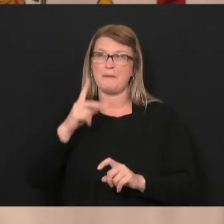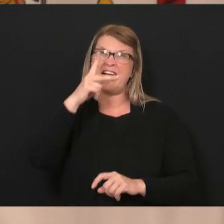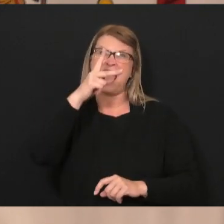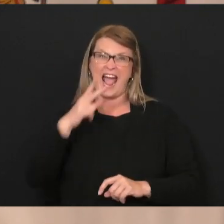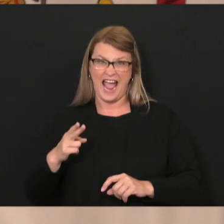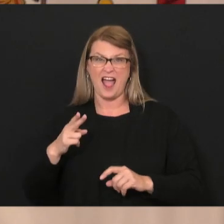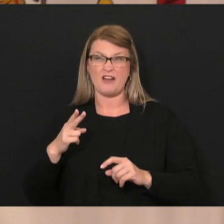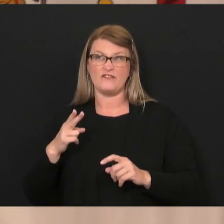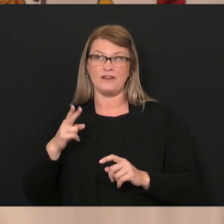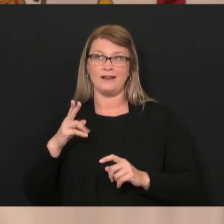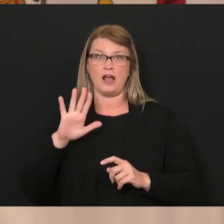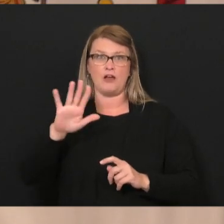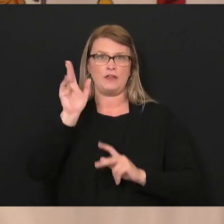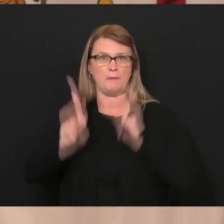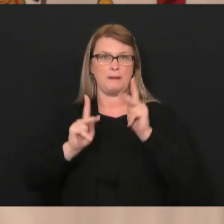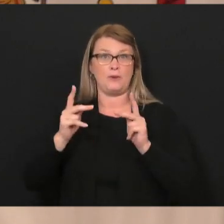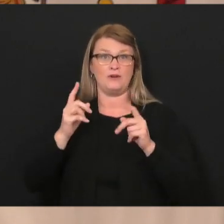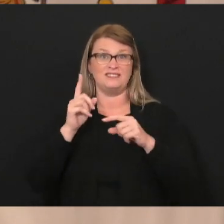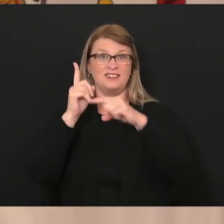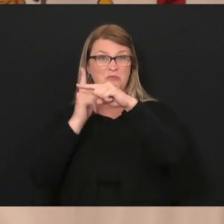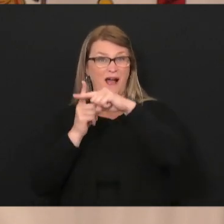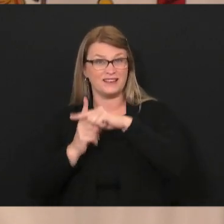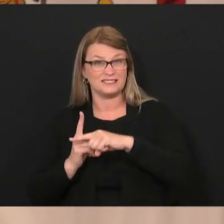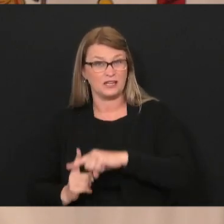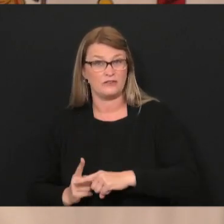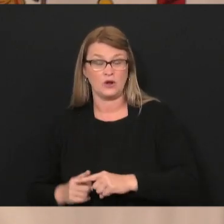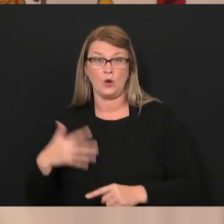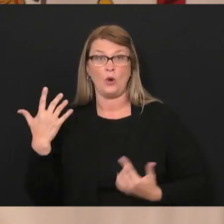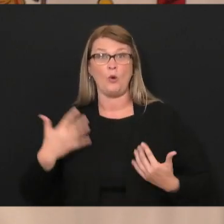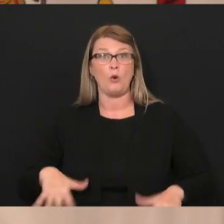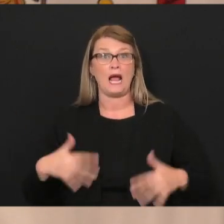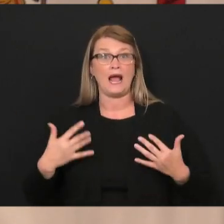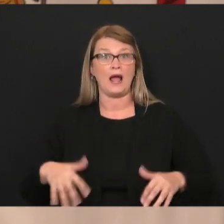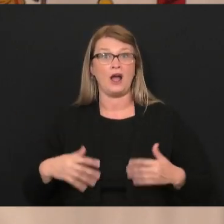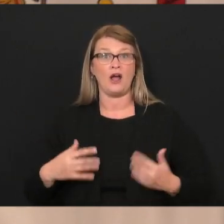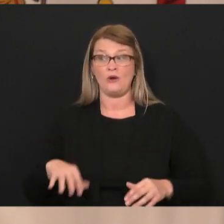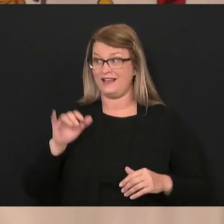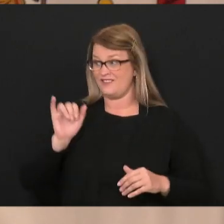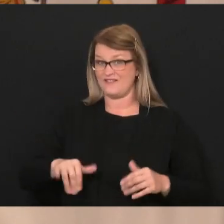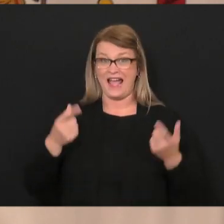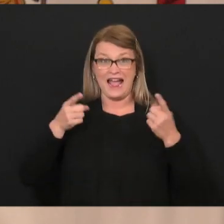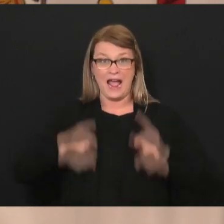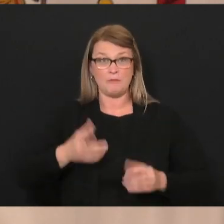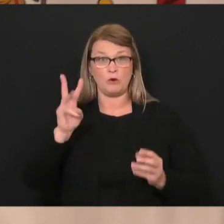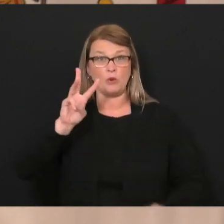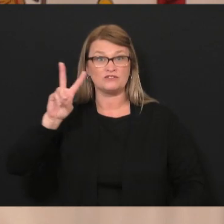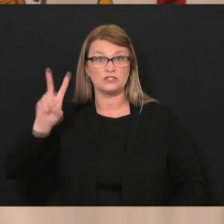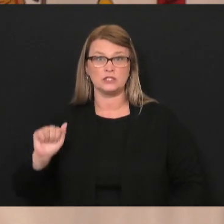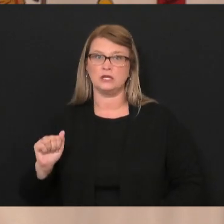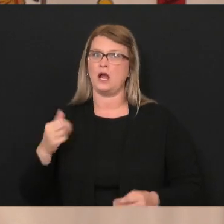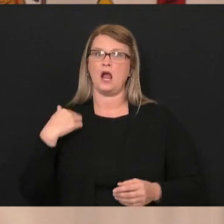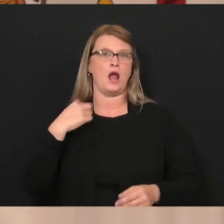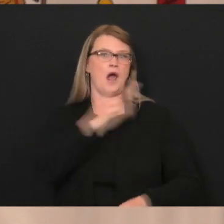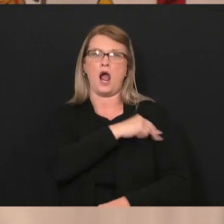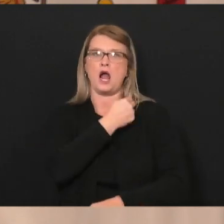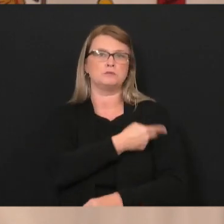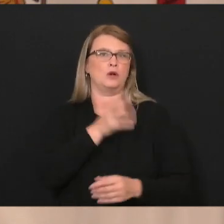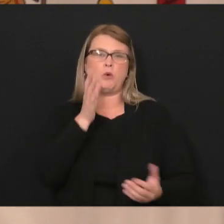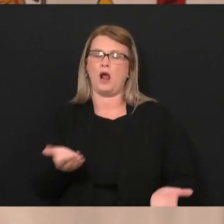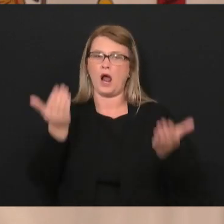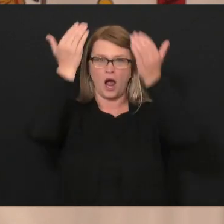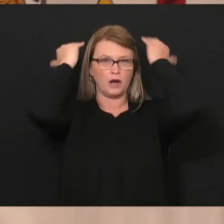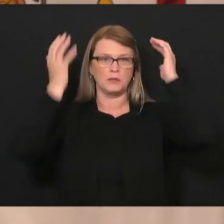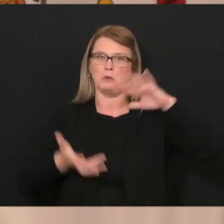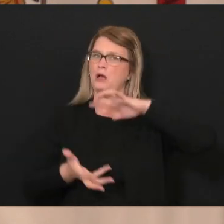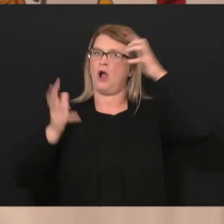testing positive. If that were to happen here, our hospitals would be overrun and we would be in a